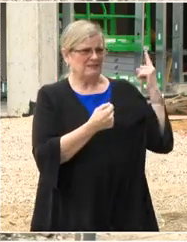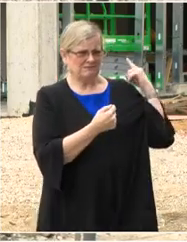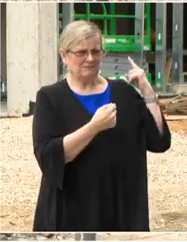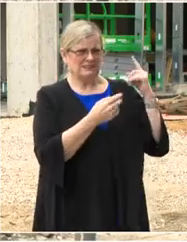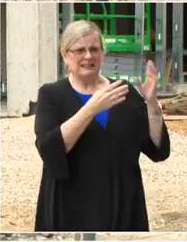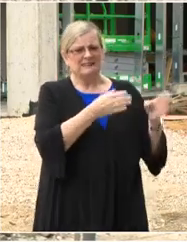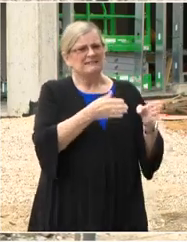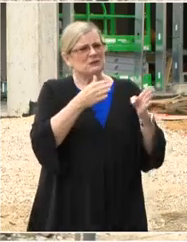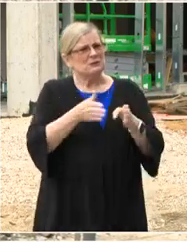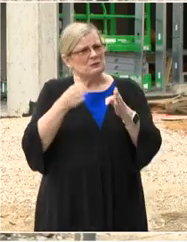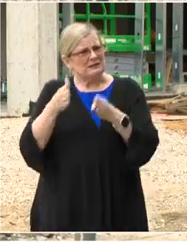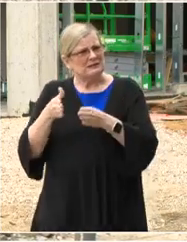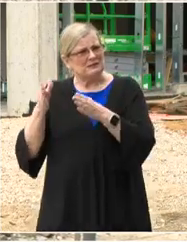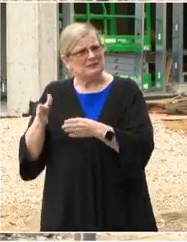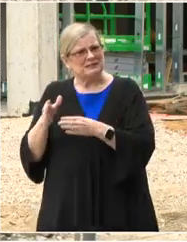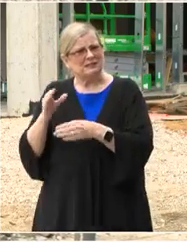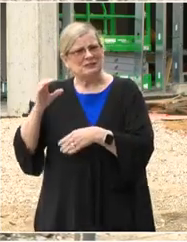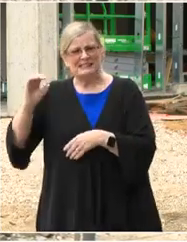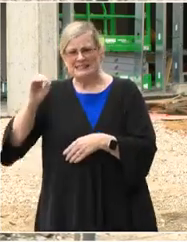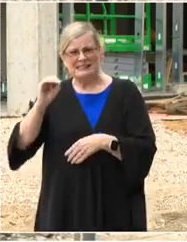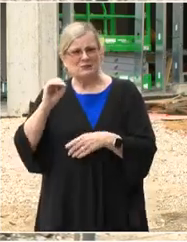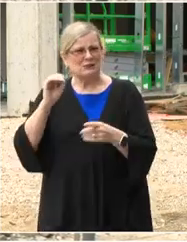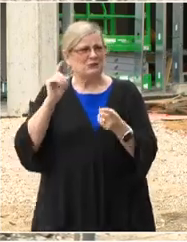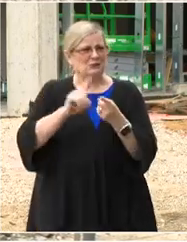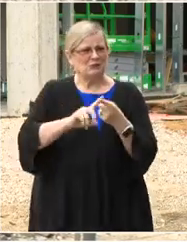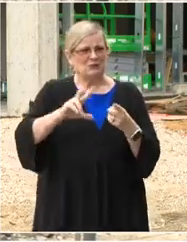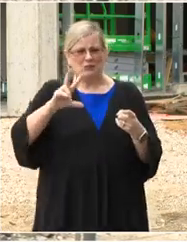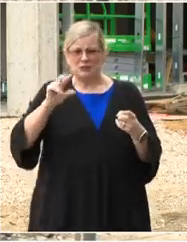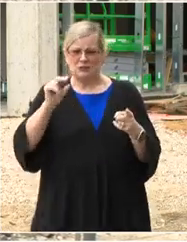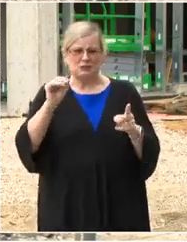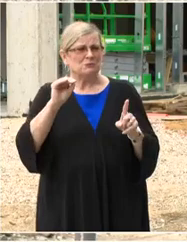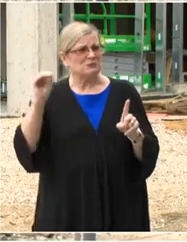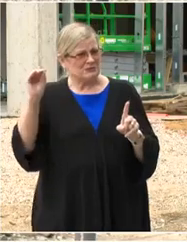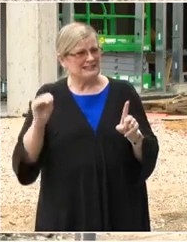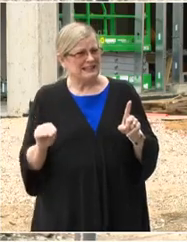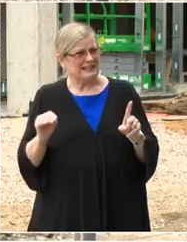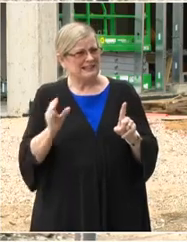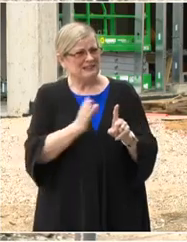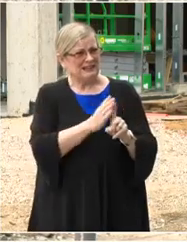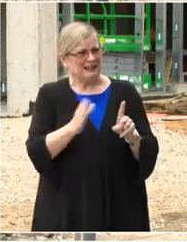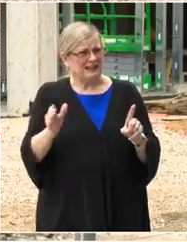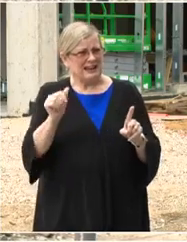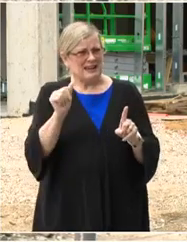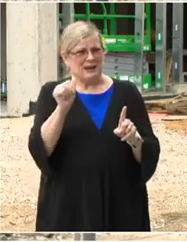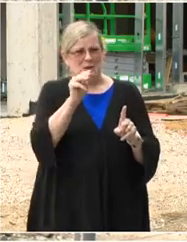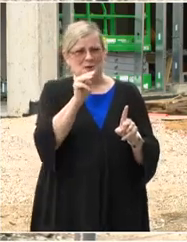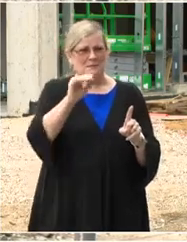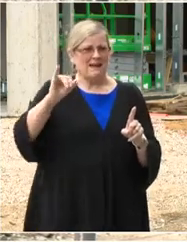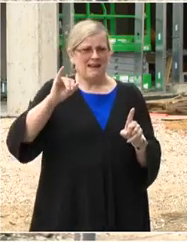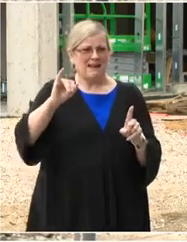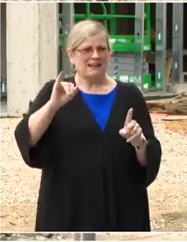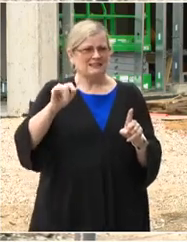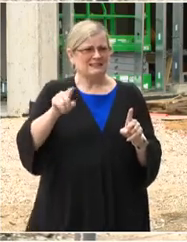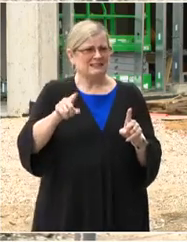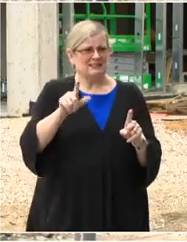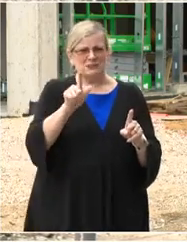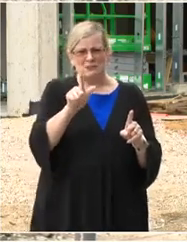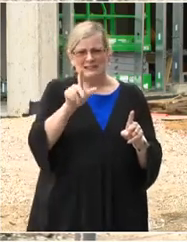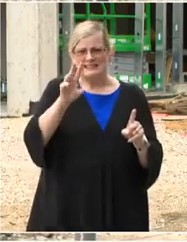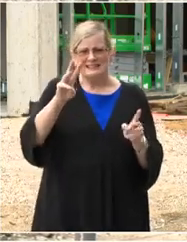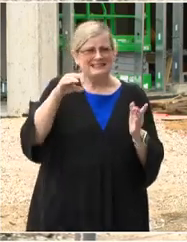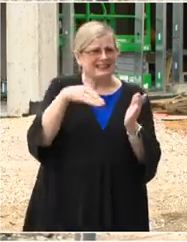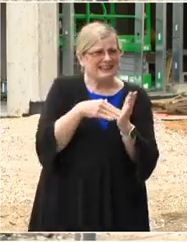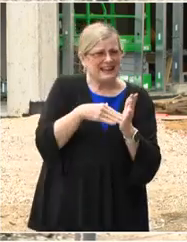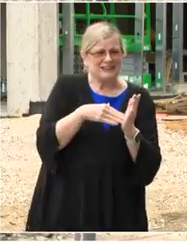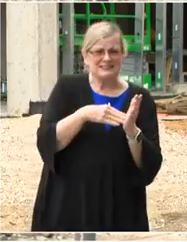30% AMI. And that's of 126,000, which is our regional amount. And